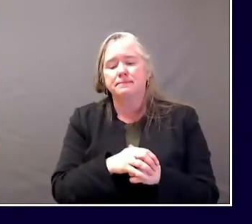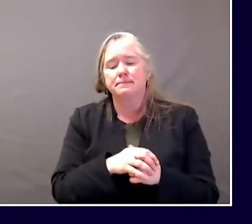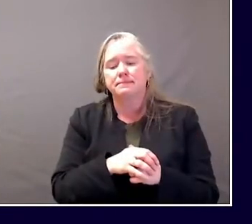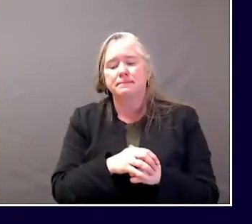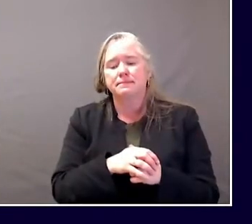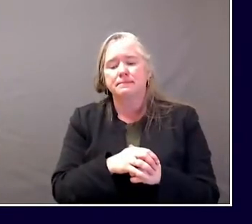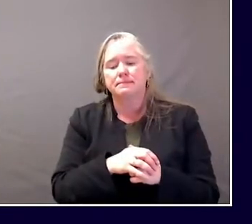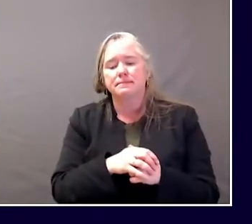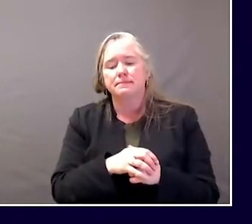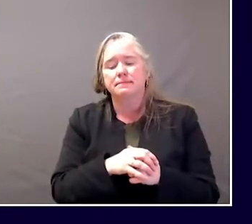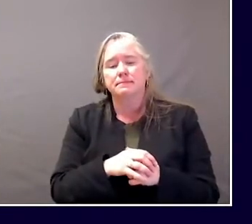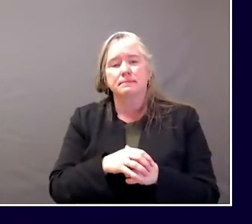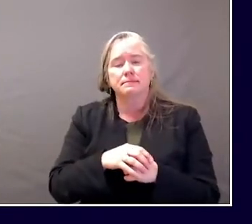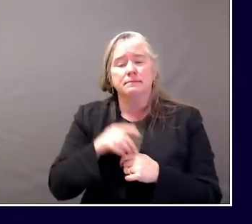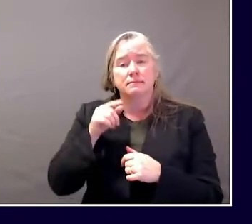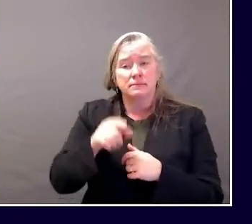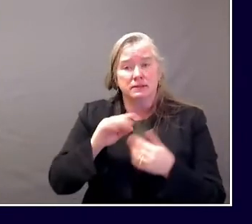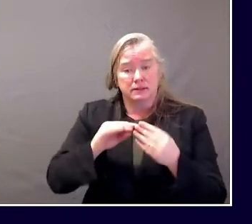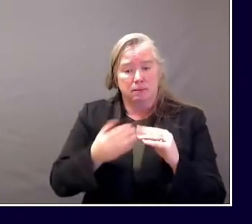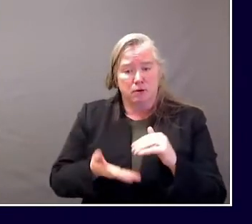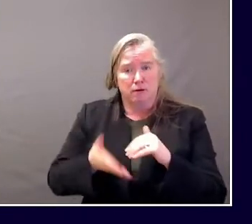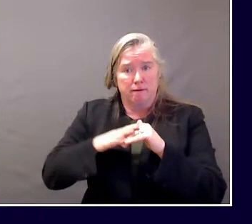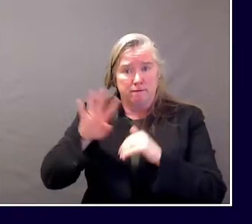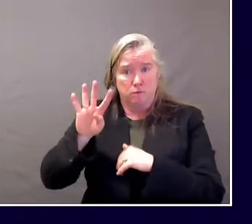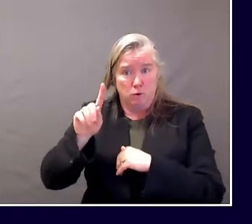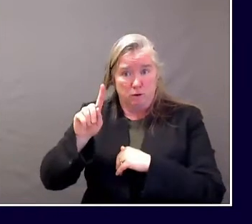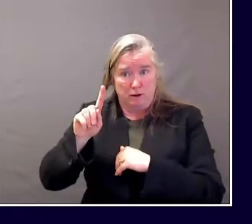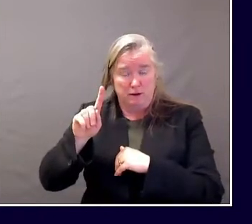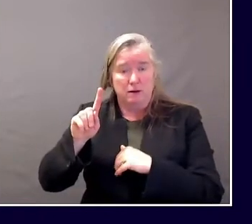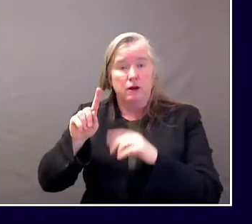35 cases and deaths, that were